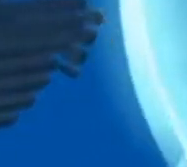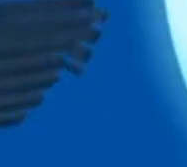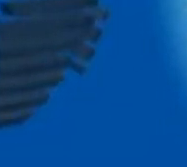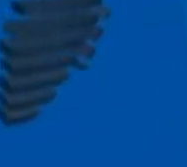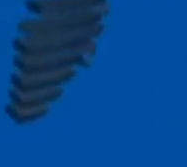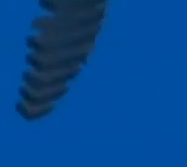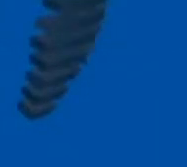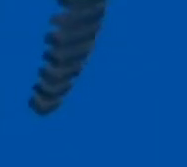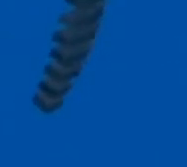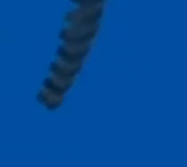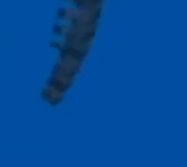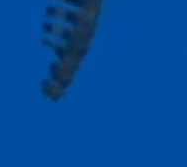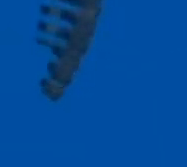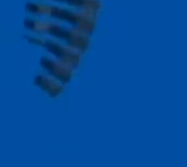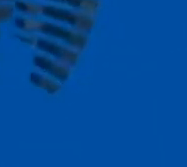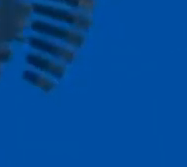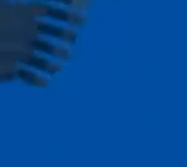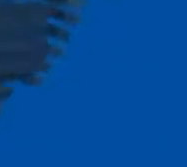Thank you.